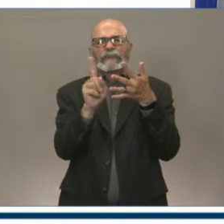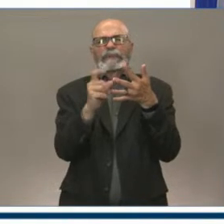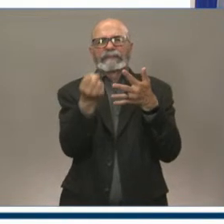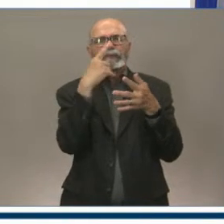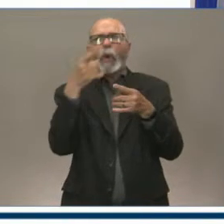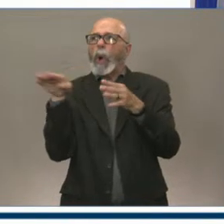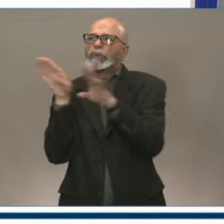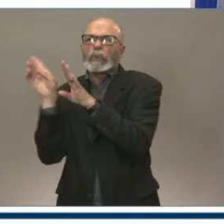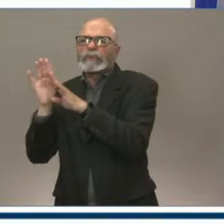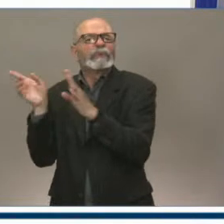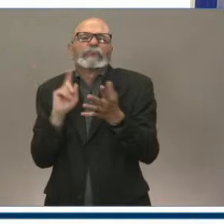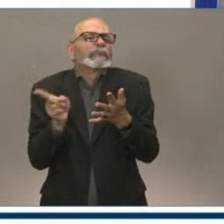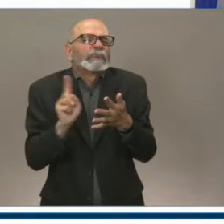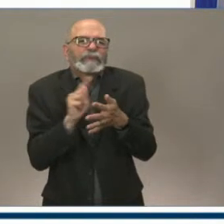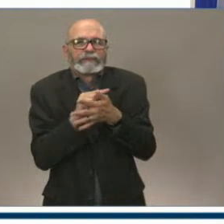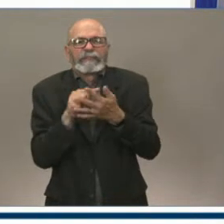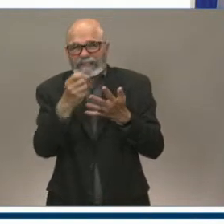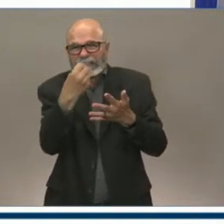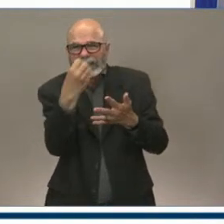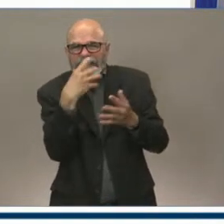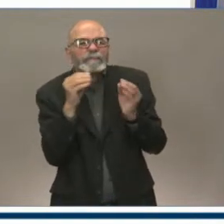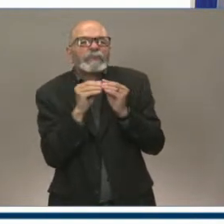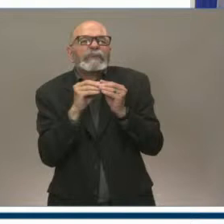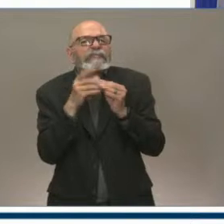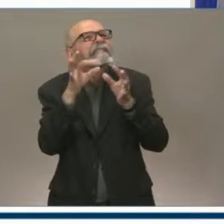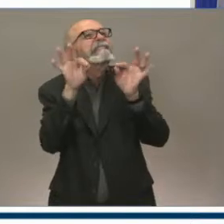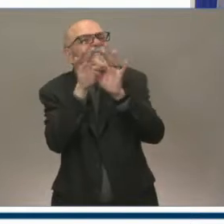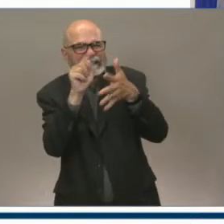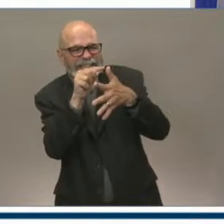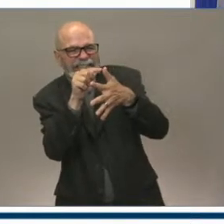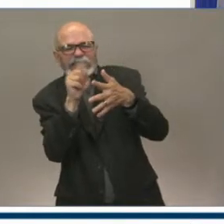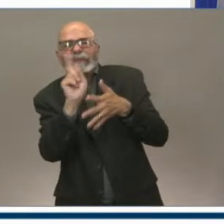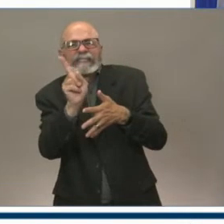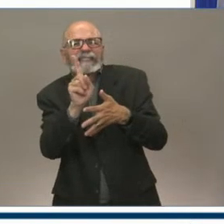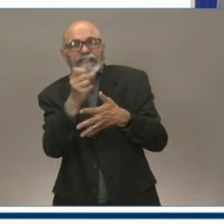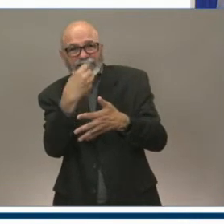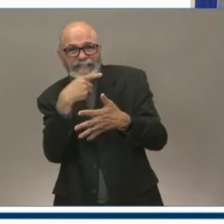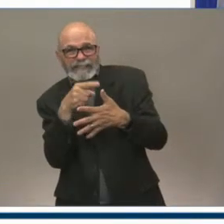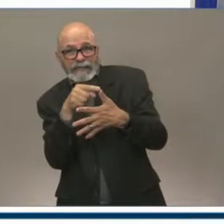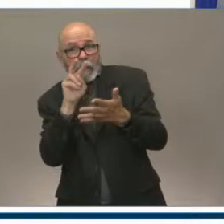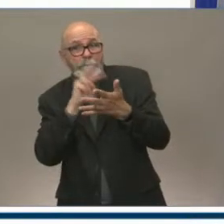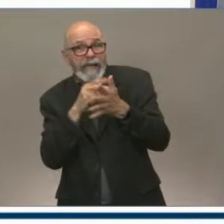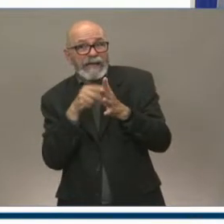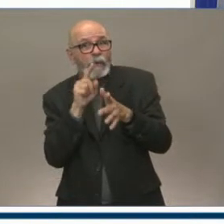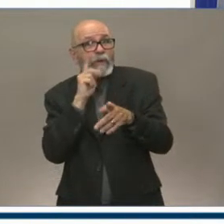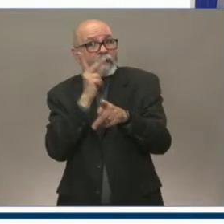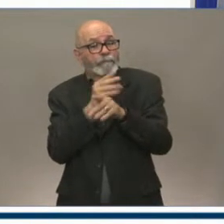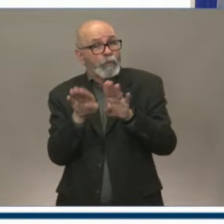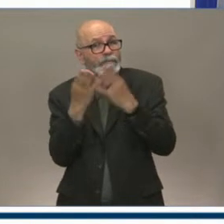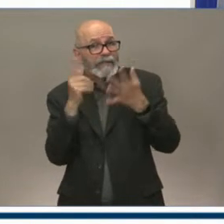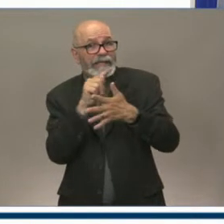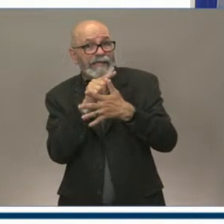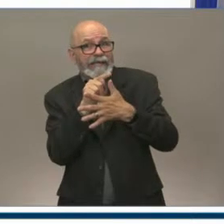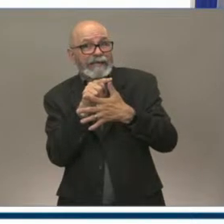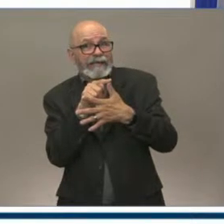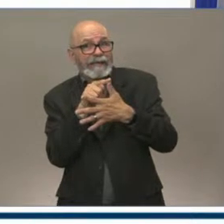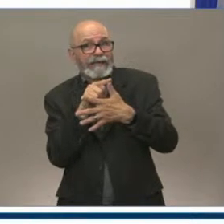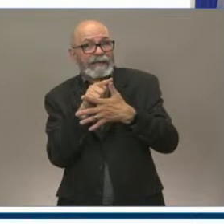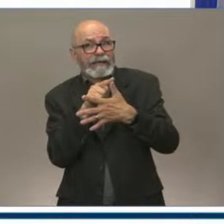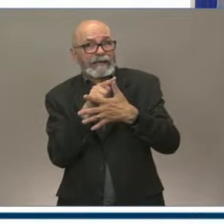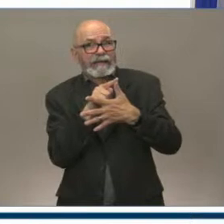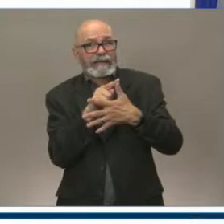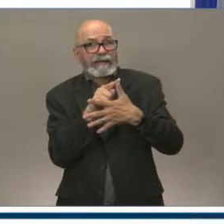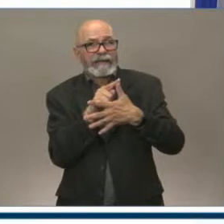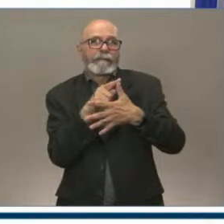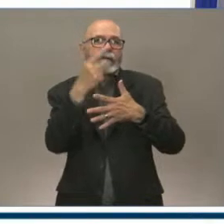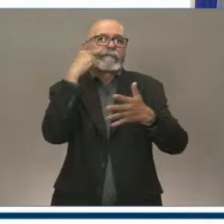can, is there an essential service? Does that mean they can remain open for the whole store? For example, a